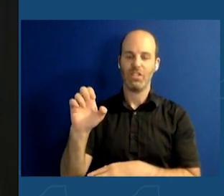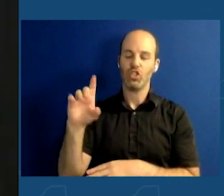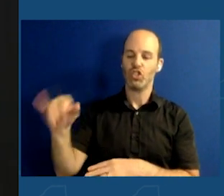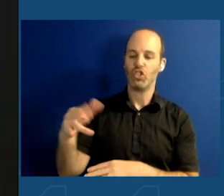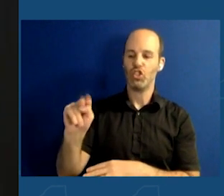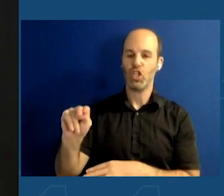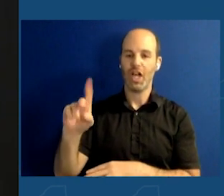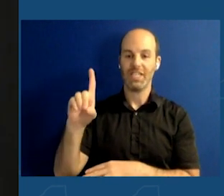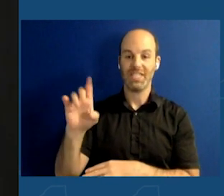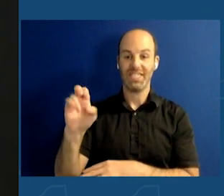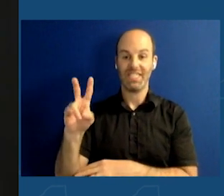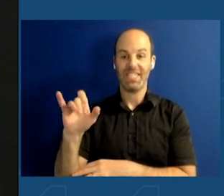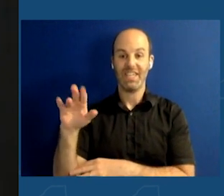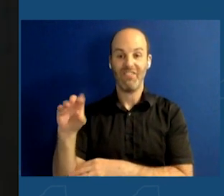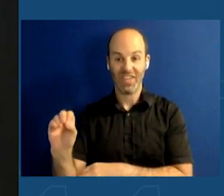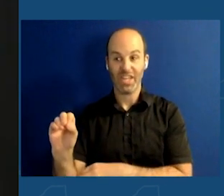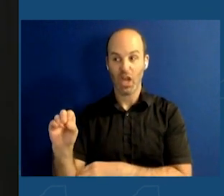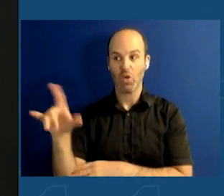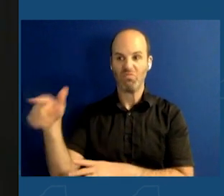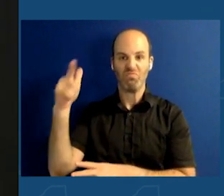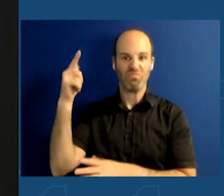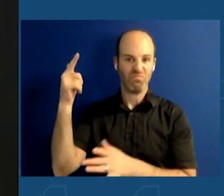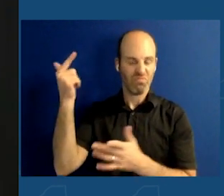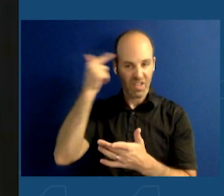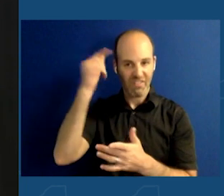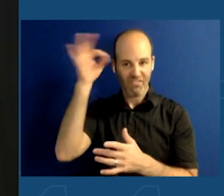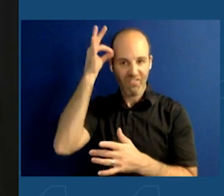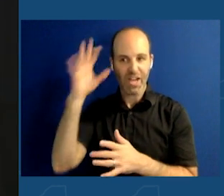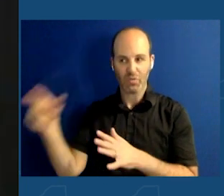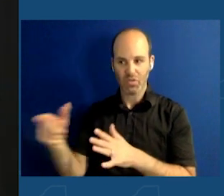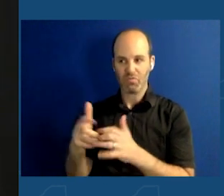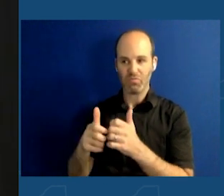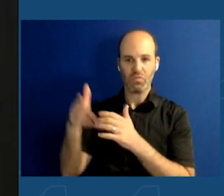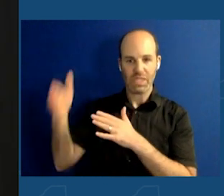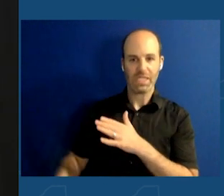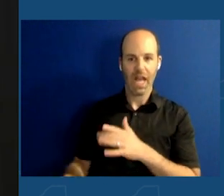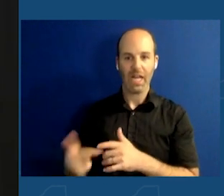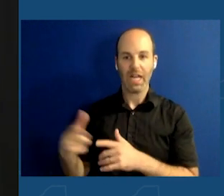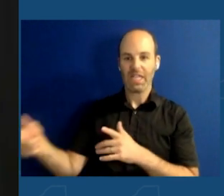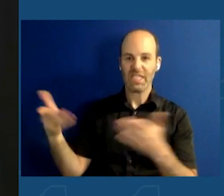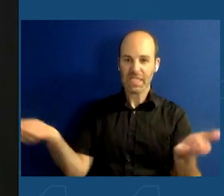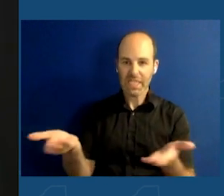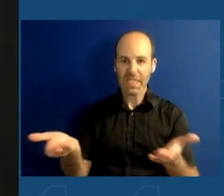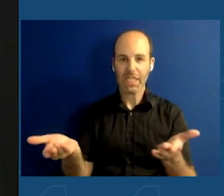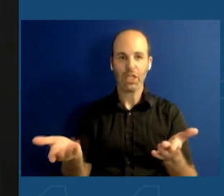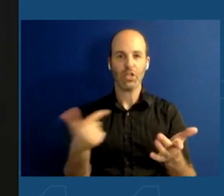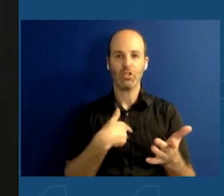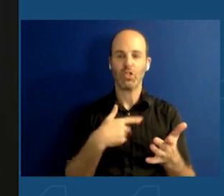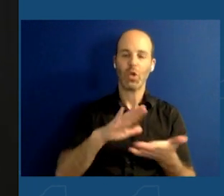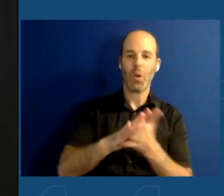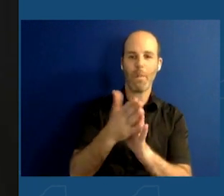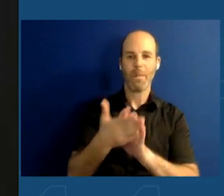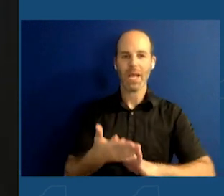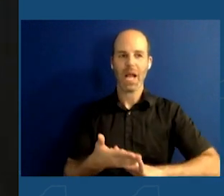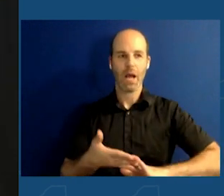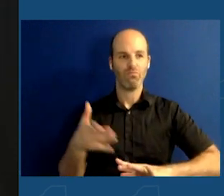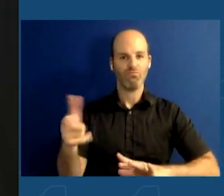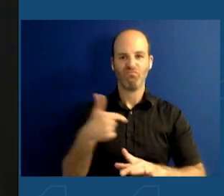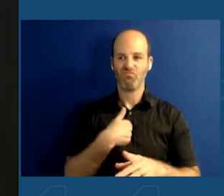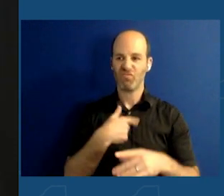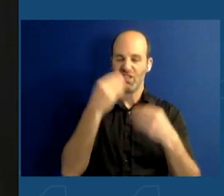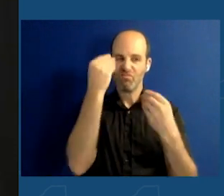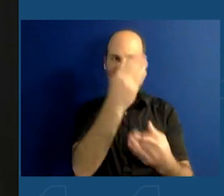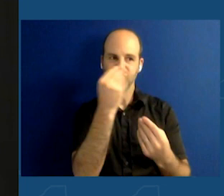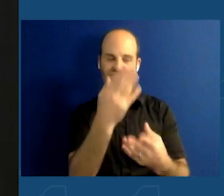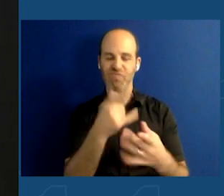in New York, who's done a great job of trying to explain and be sort of the Pied Piper of crime gun intelligence here to explain